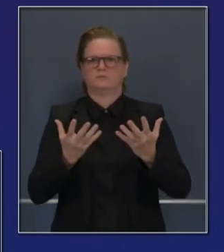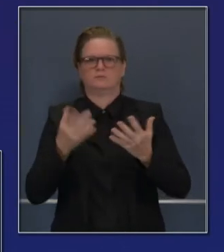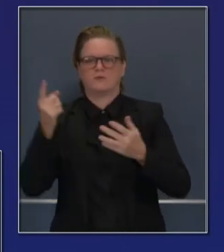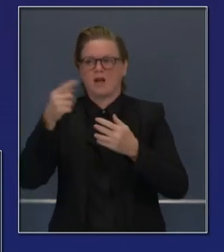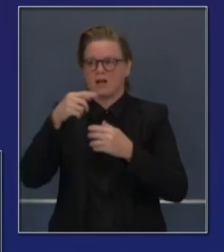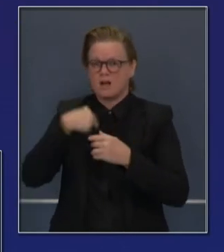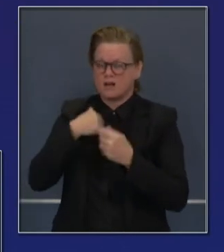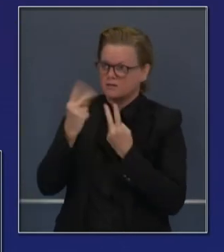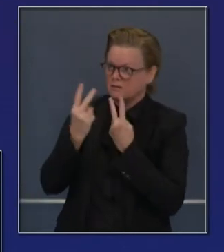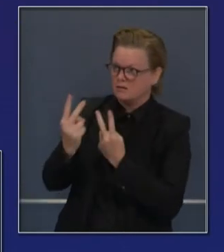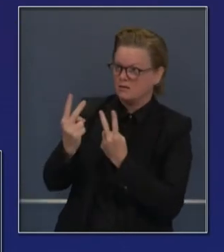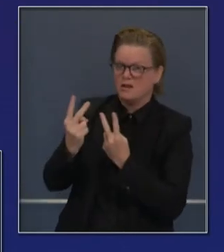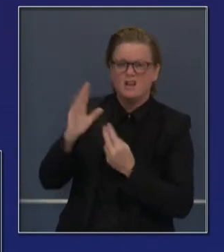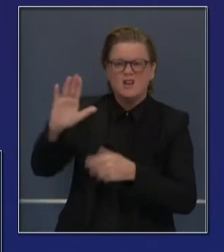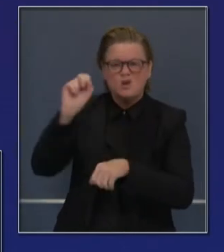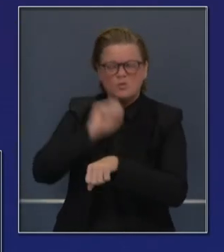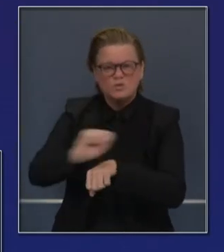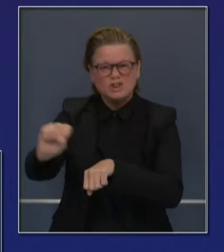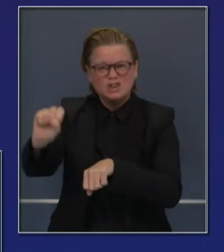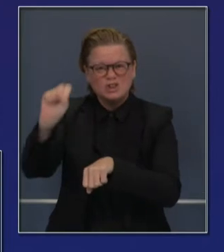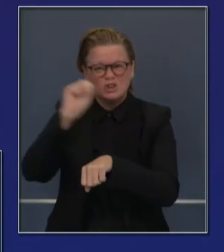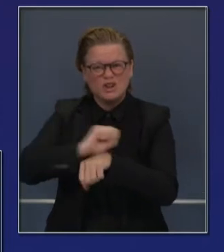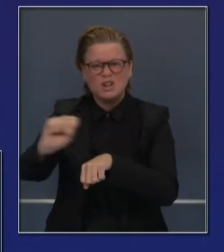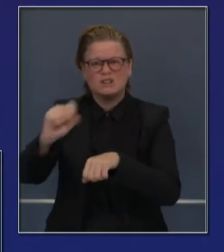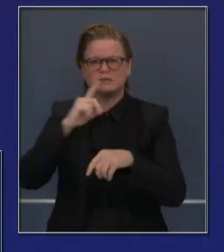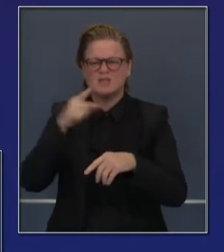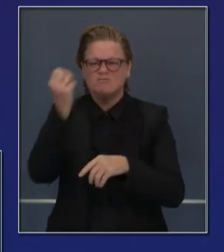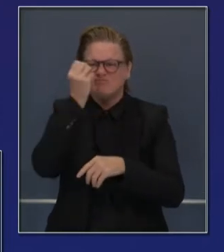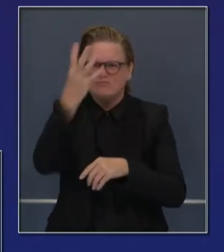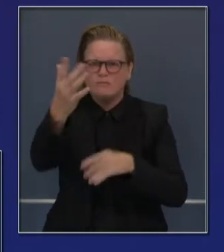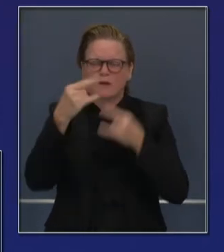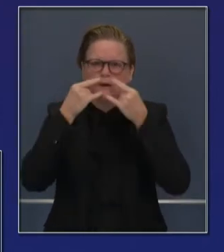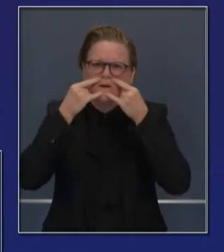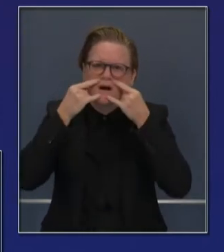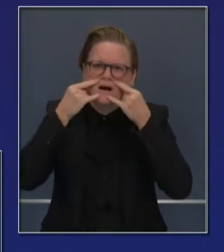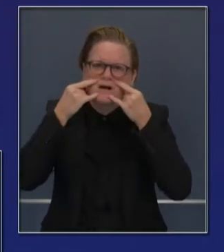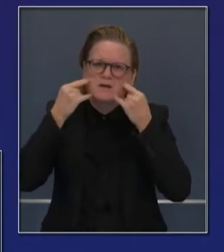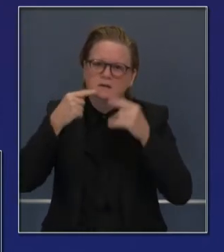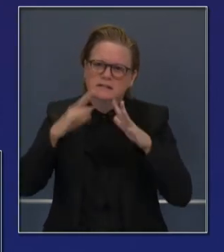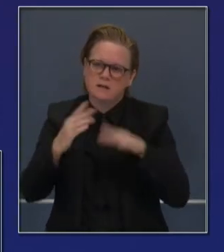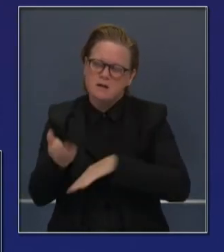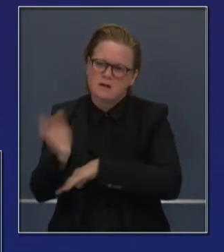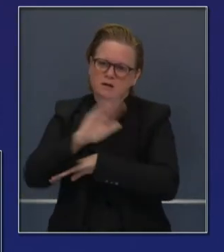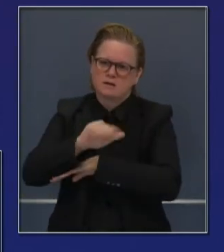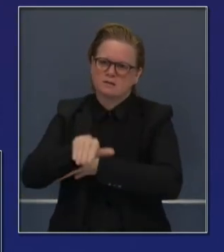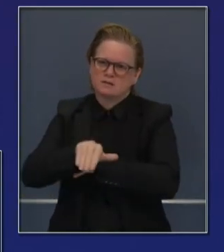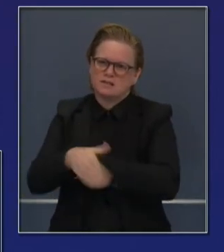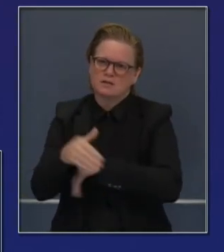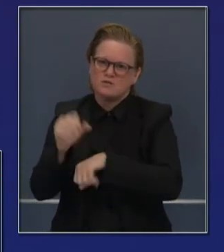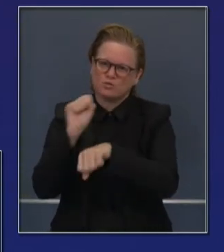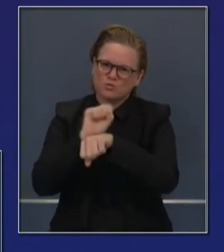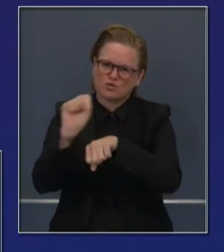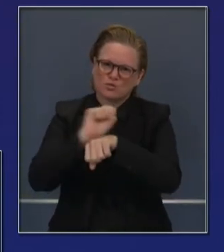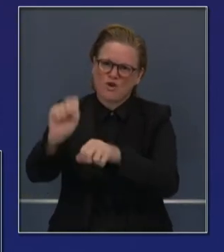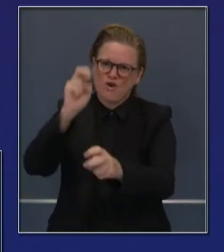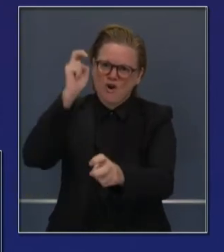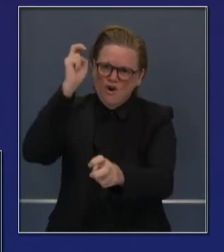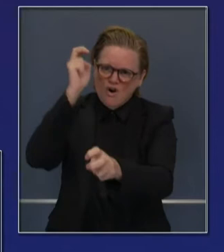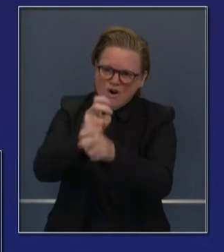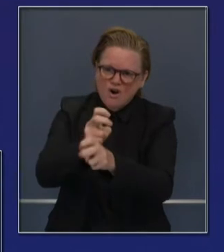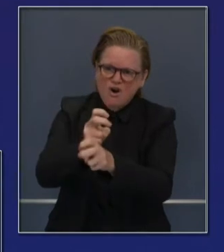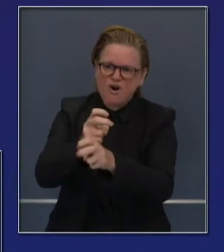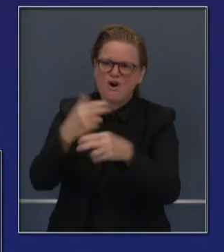They're tired out themselves. Their families are concerned about what these high rates of spread are. So doing all that we can in